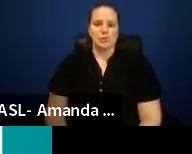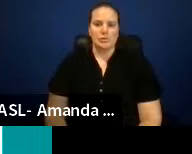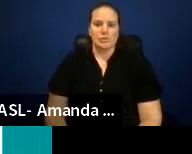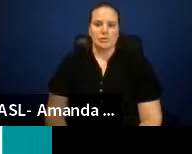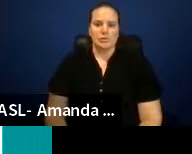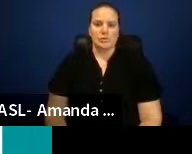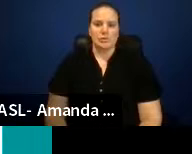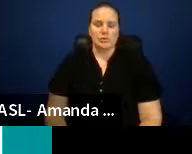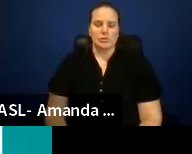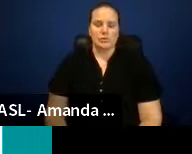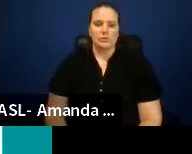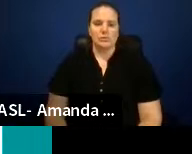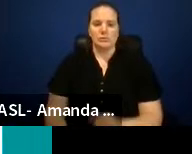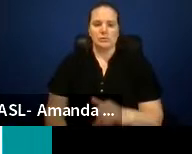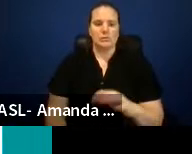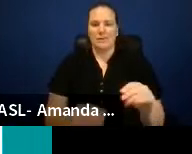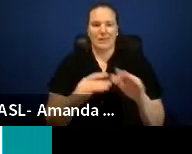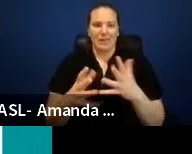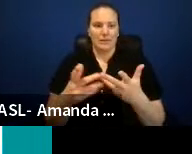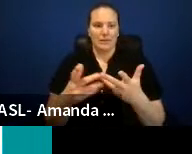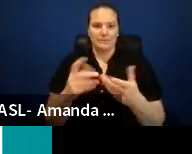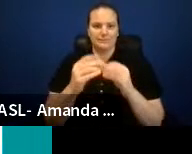Get the Huckleberry School. Yeah.